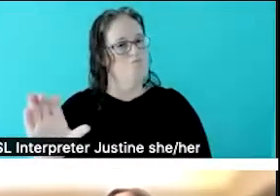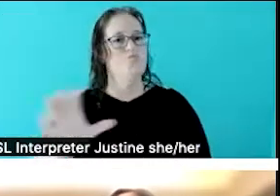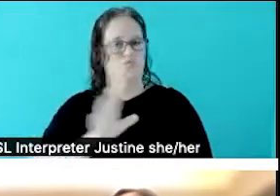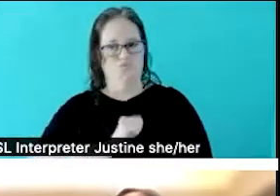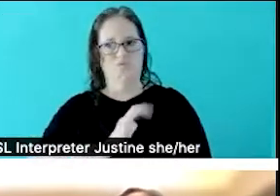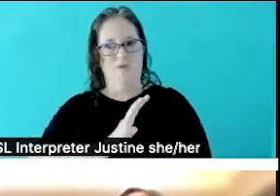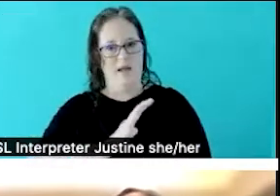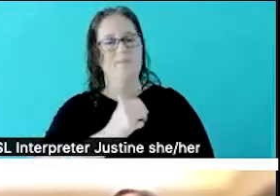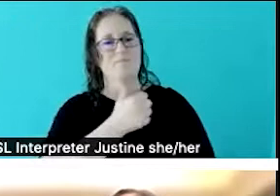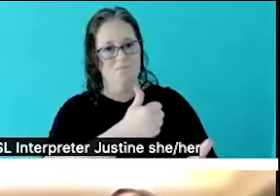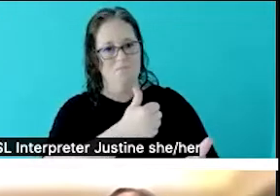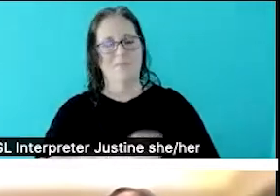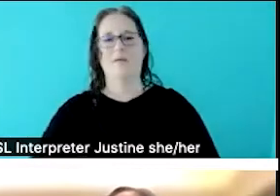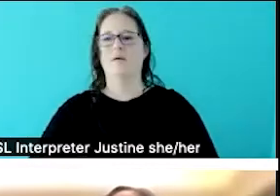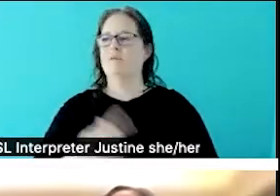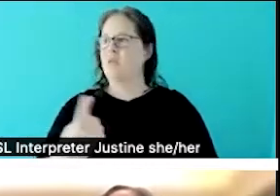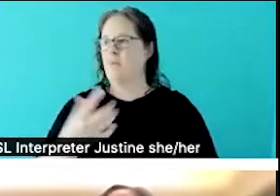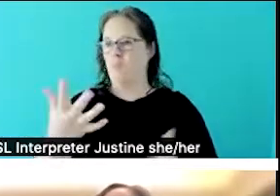may prefer ASL.